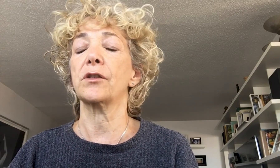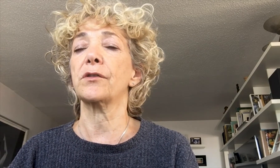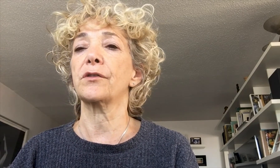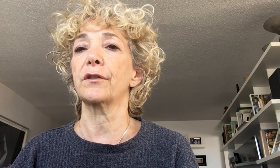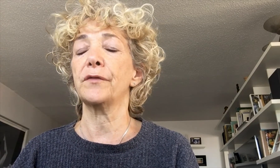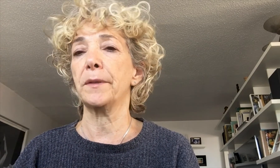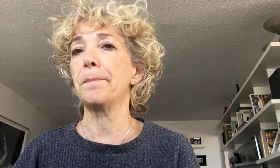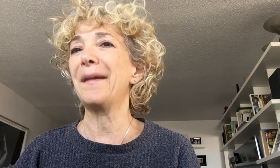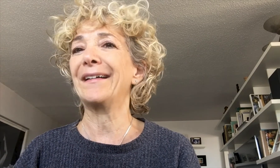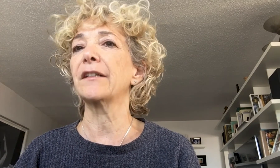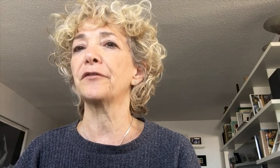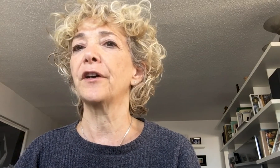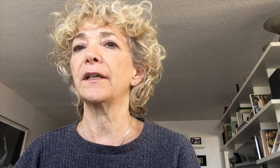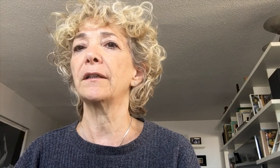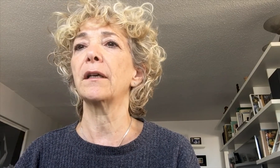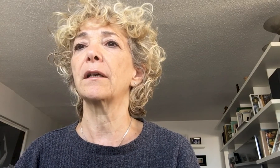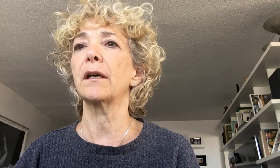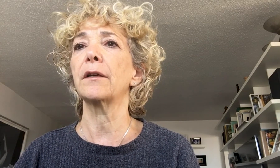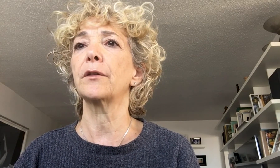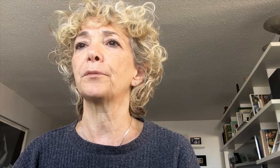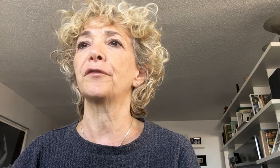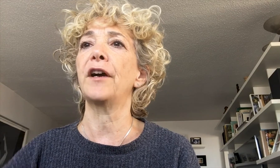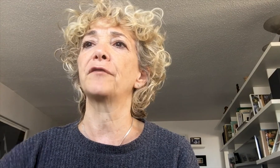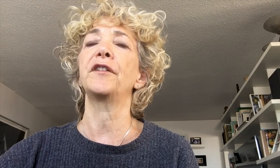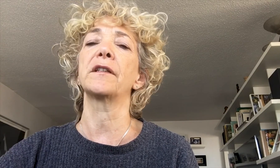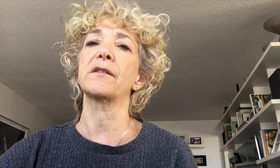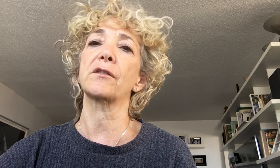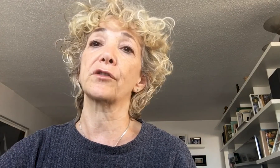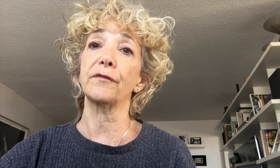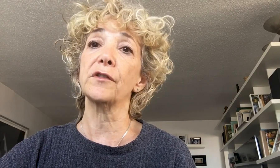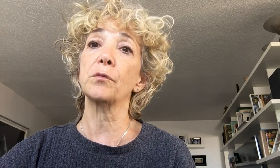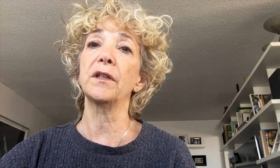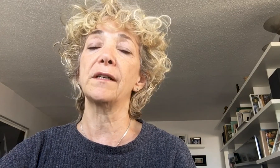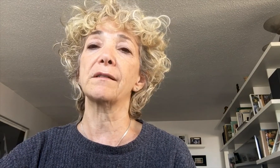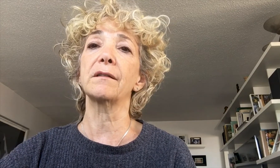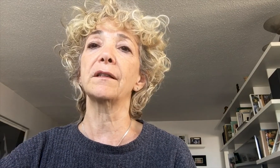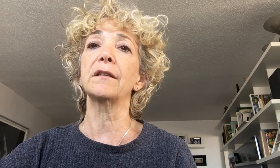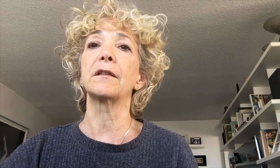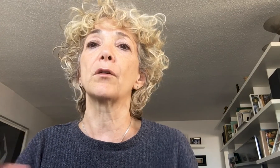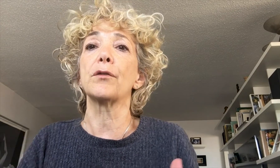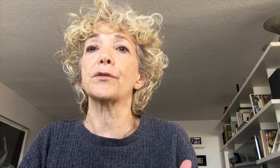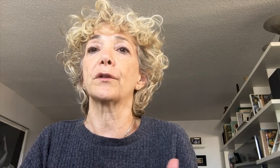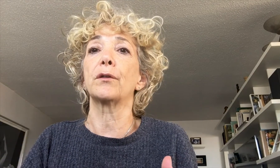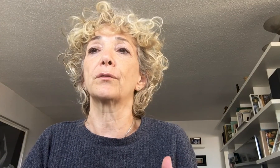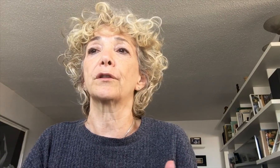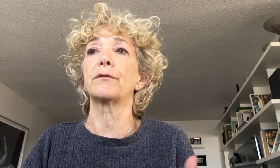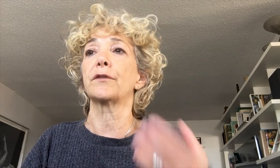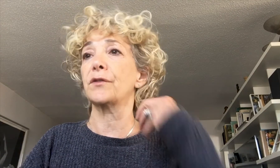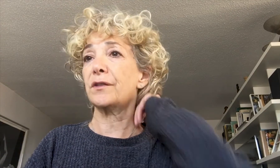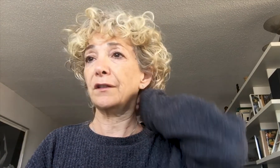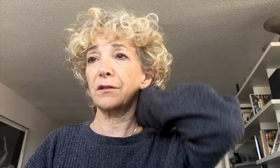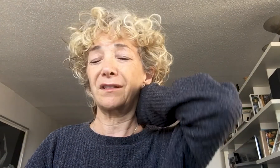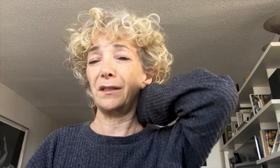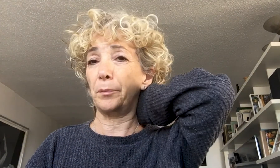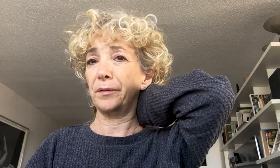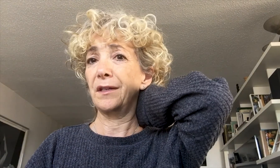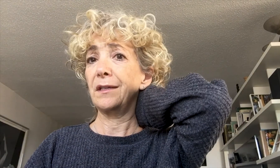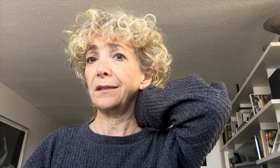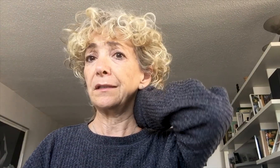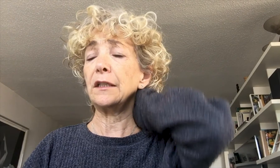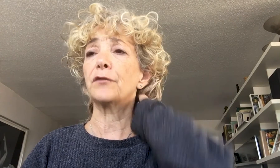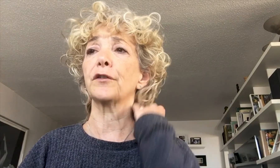COVID-19 has just served to magnify the profound feelings that surface when isolated, and also, conversely, our